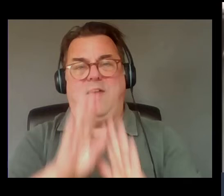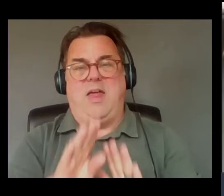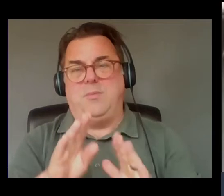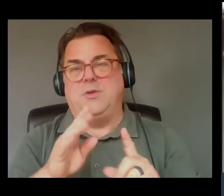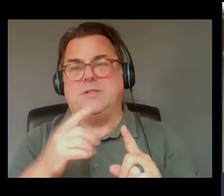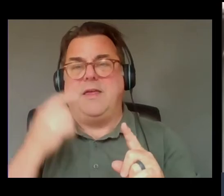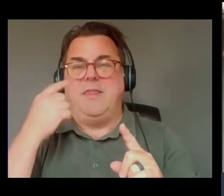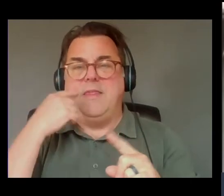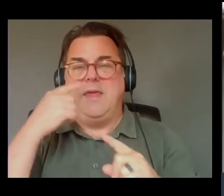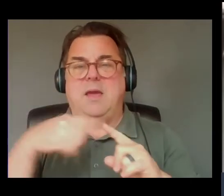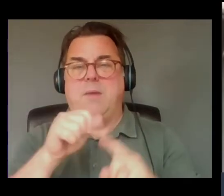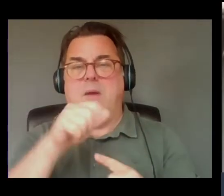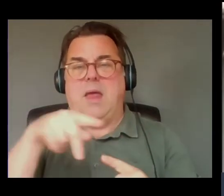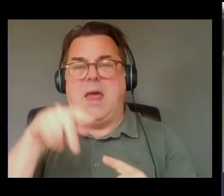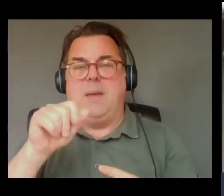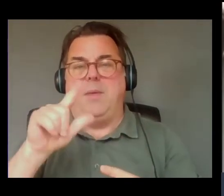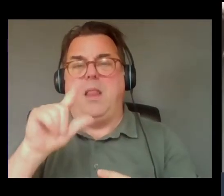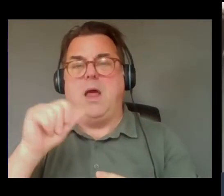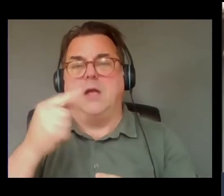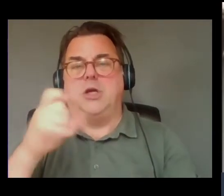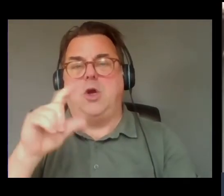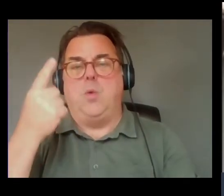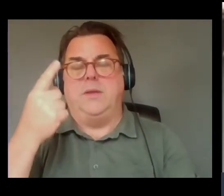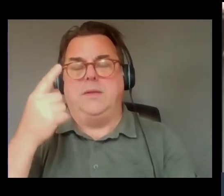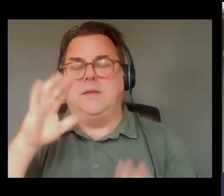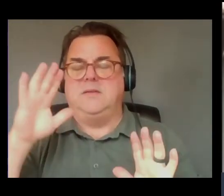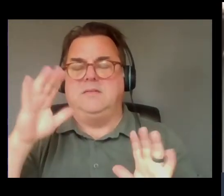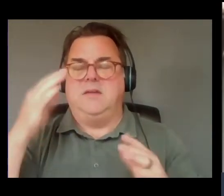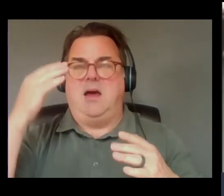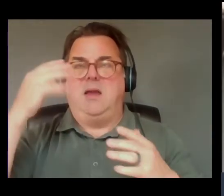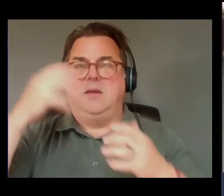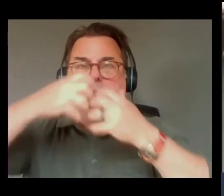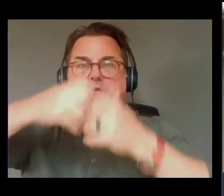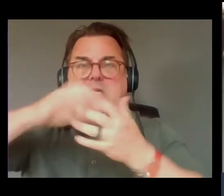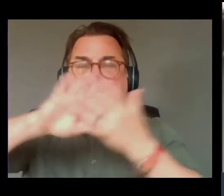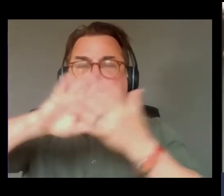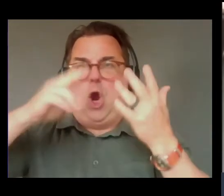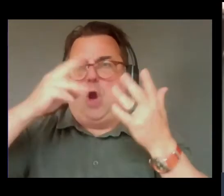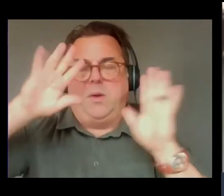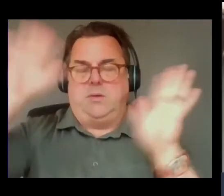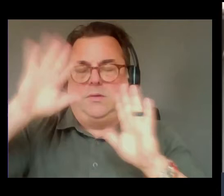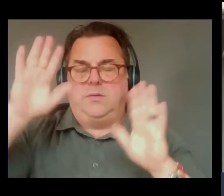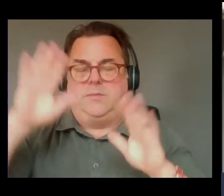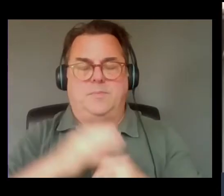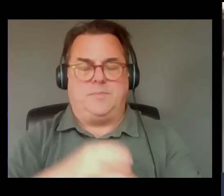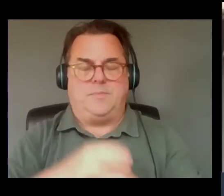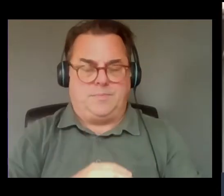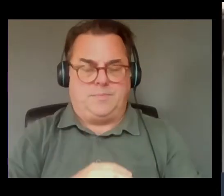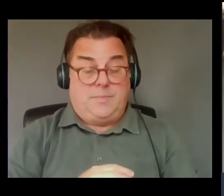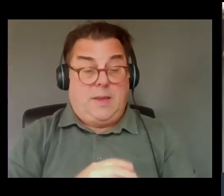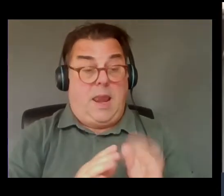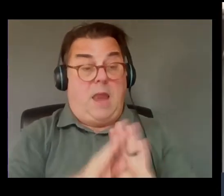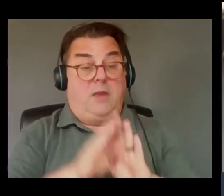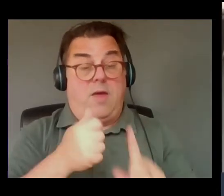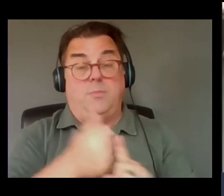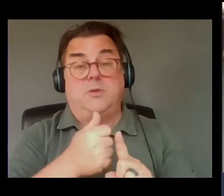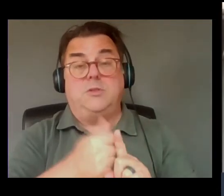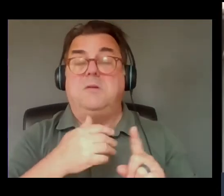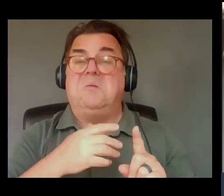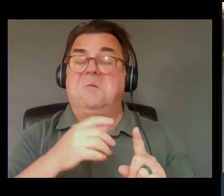about their application logic. That's it. If you want to, and that developers don't worry